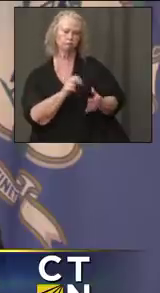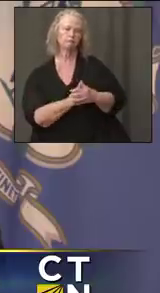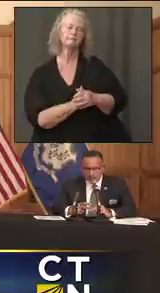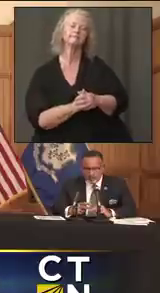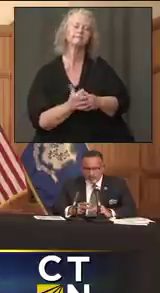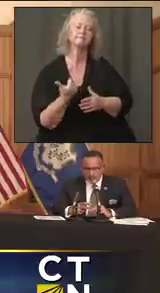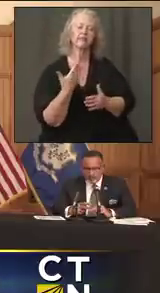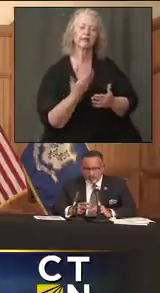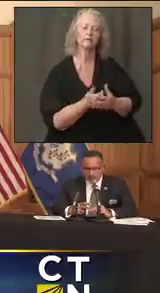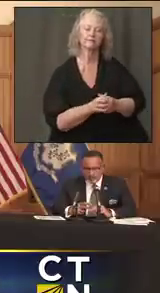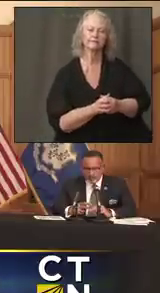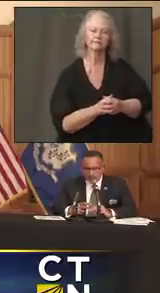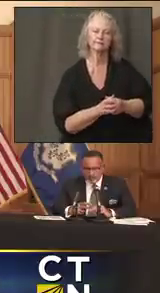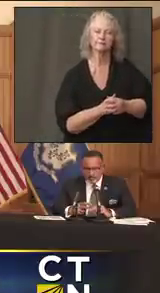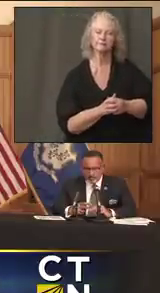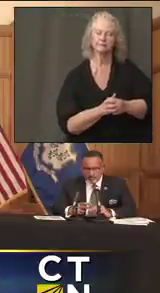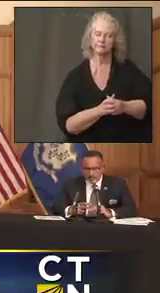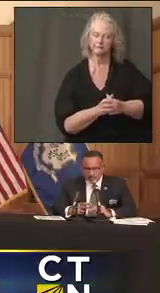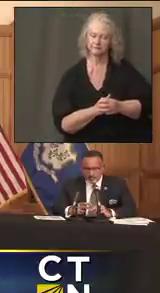you, Governor.